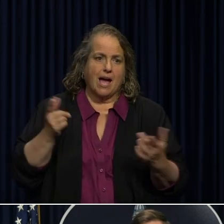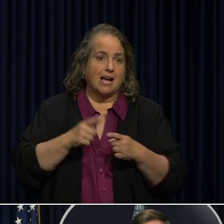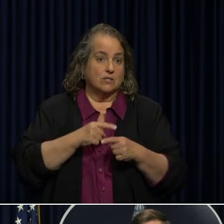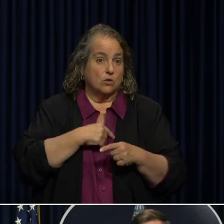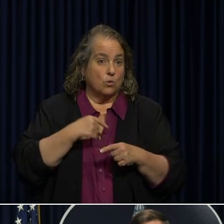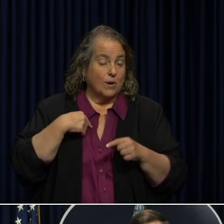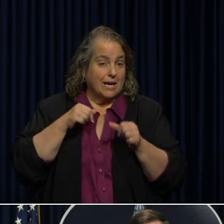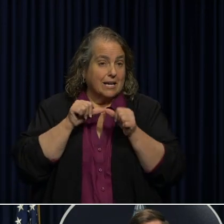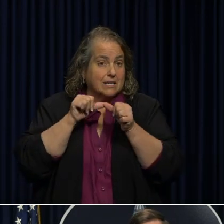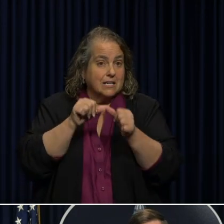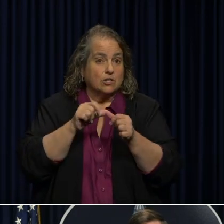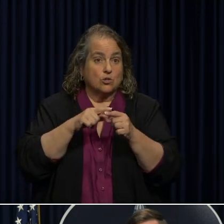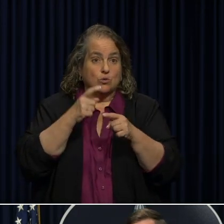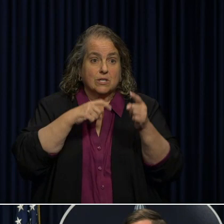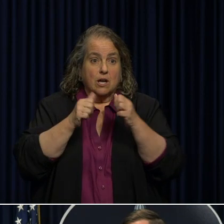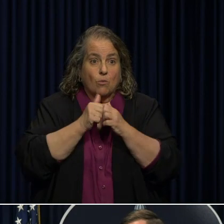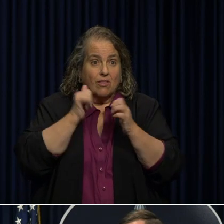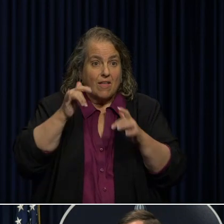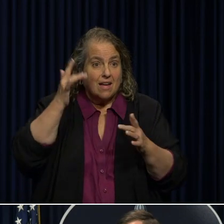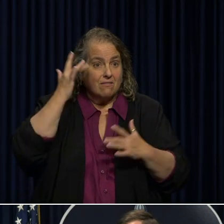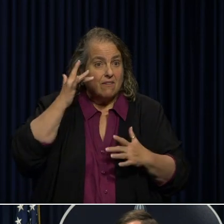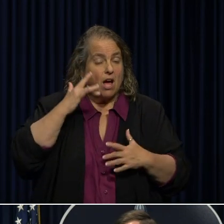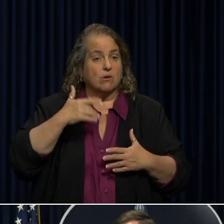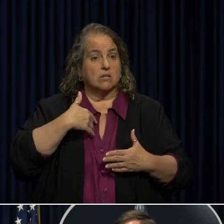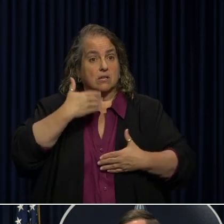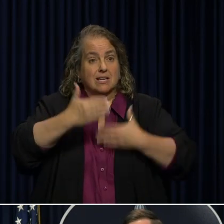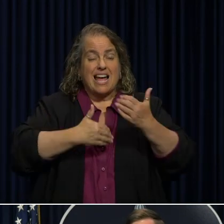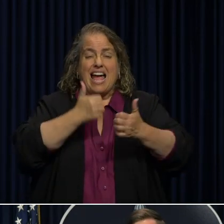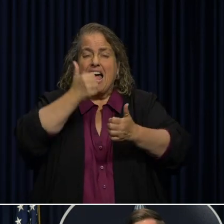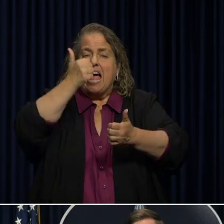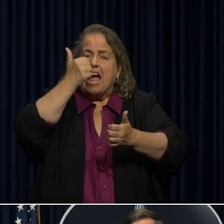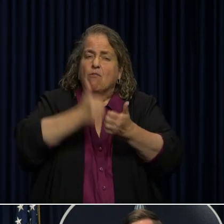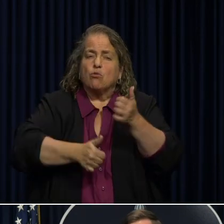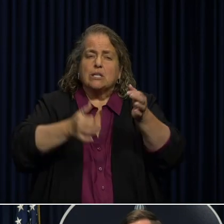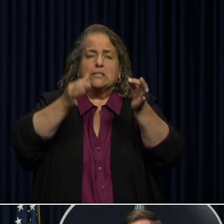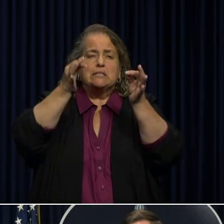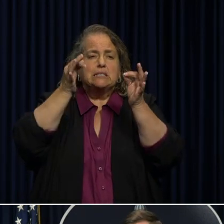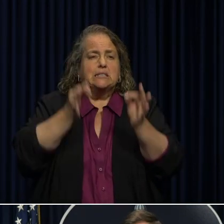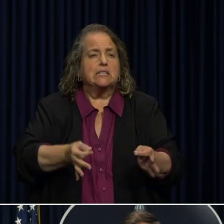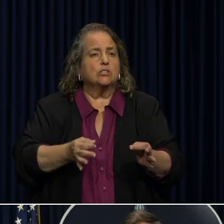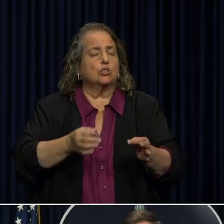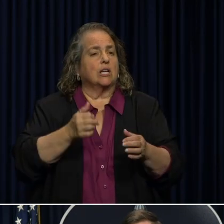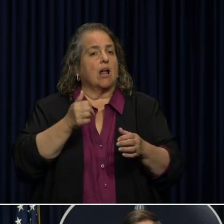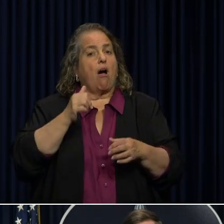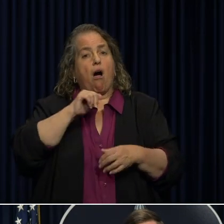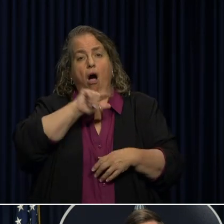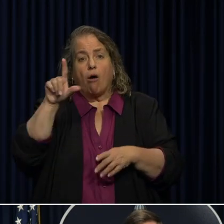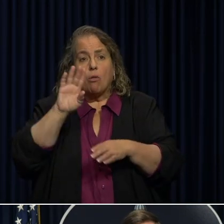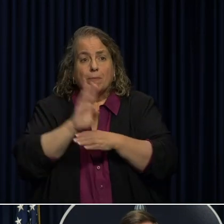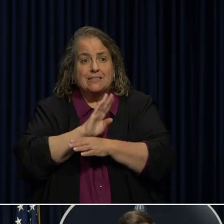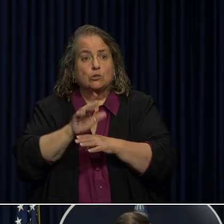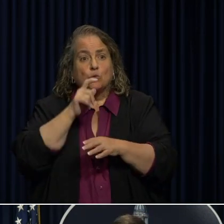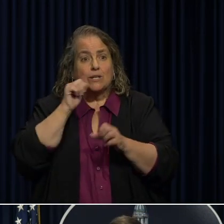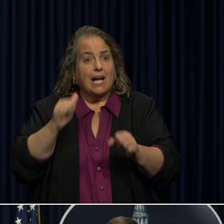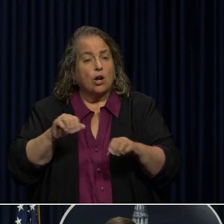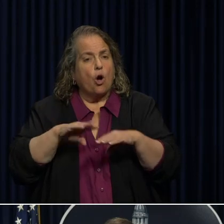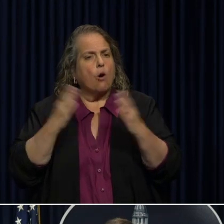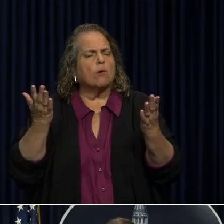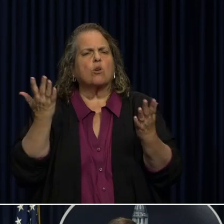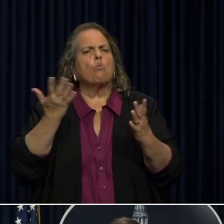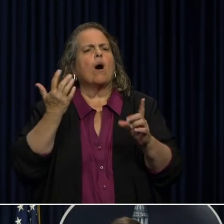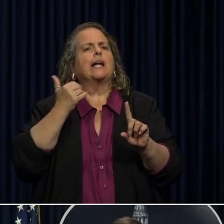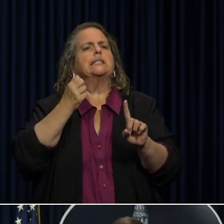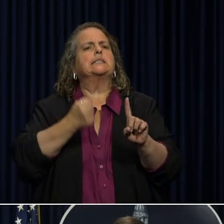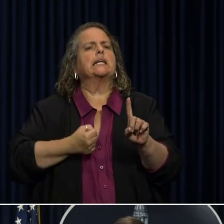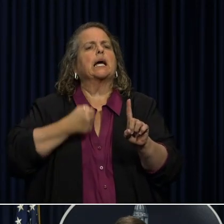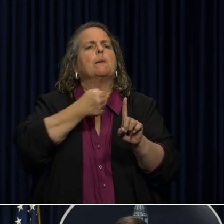this virus going forward. Every decision, every business that we're able to open, what is going to be the impact, especially